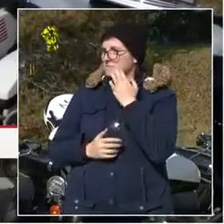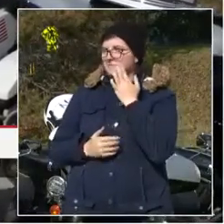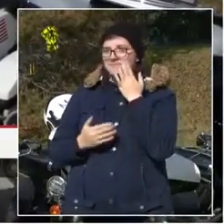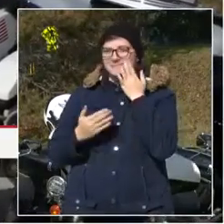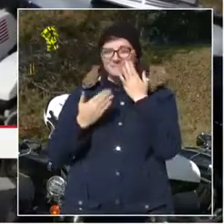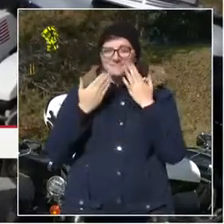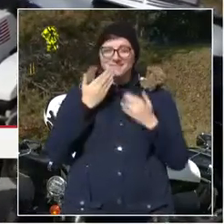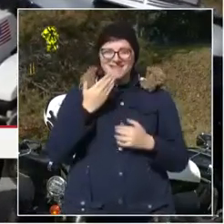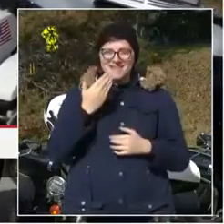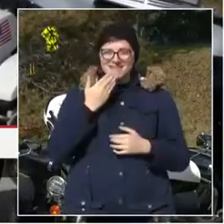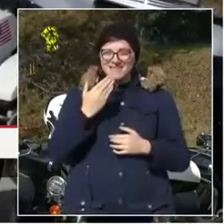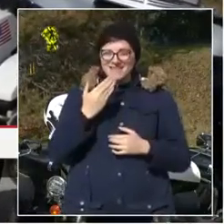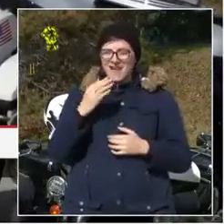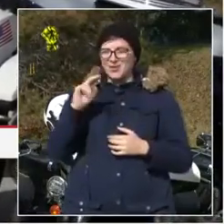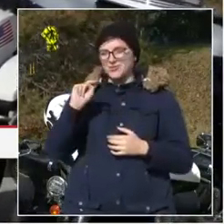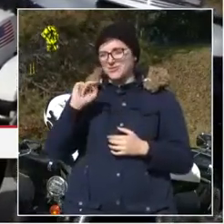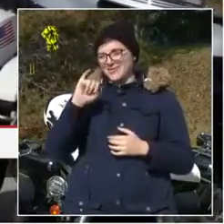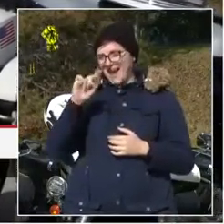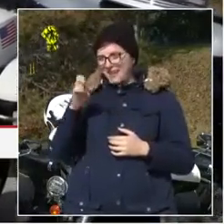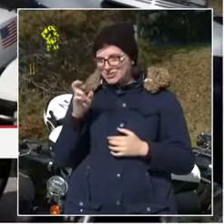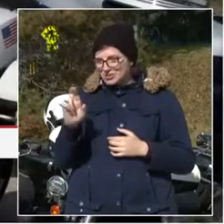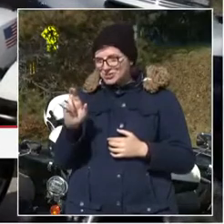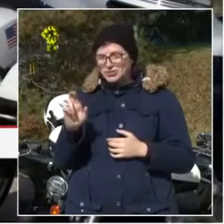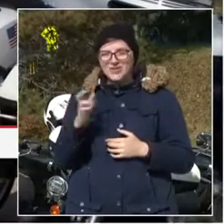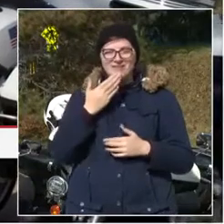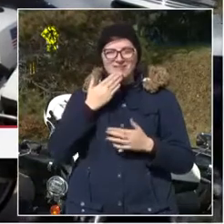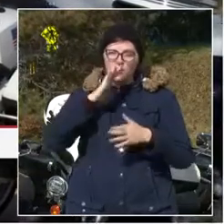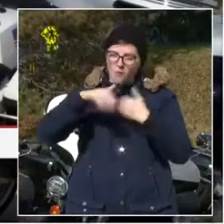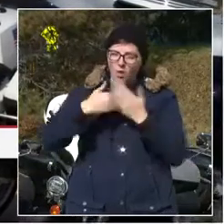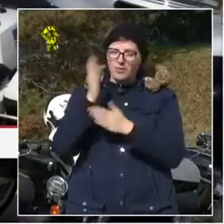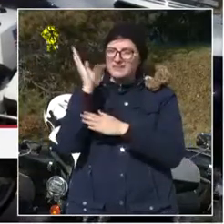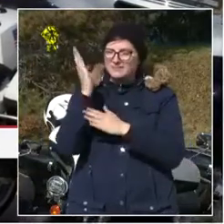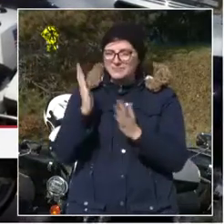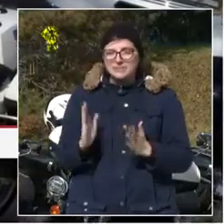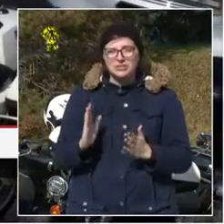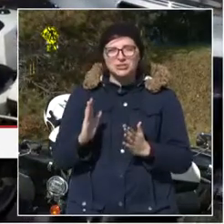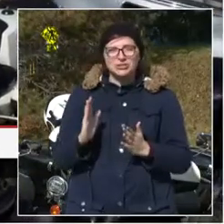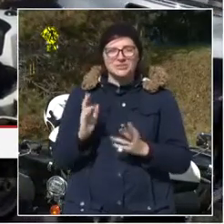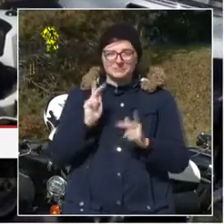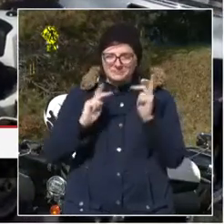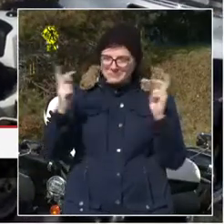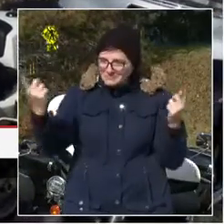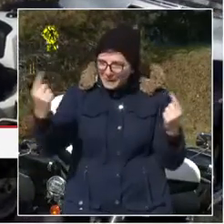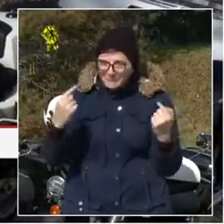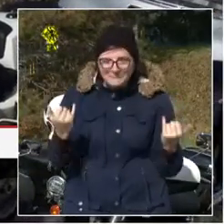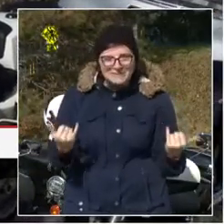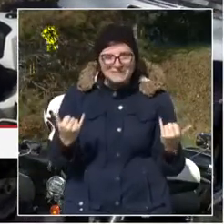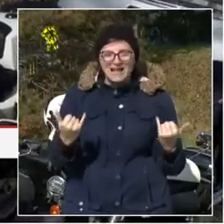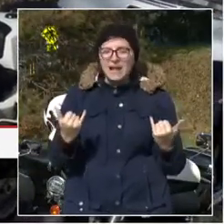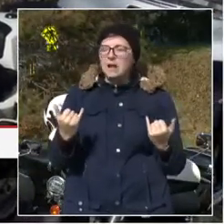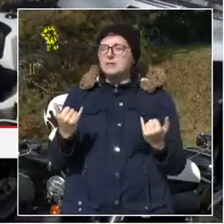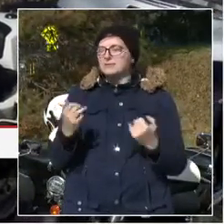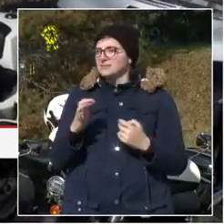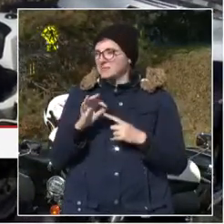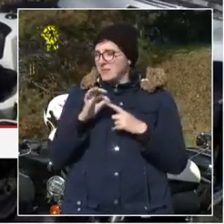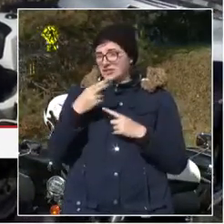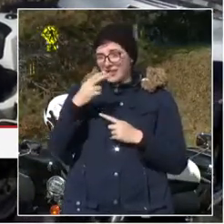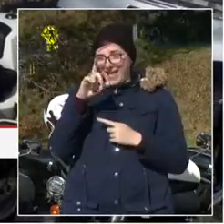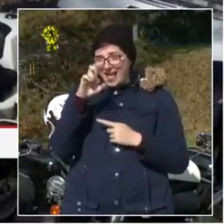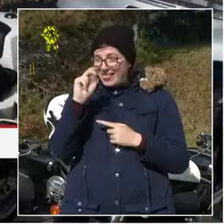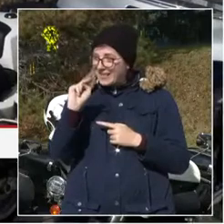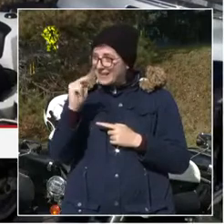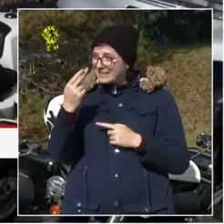Thank you, Ms. Snizer, and thank you to all of the speakers and guests, especially to Helen Harris for sharing